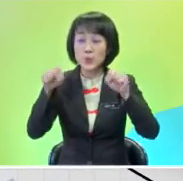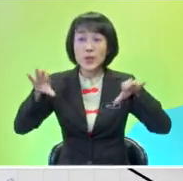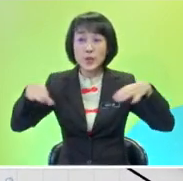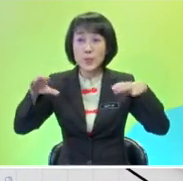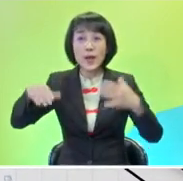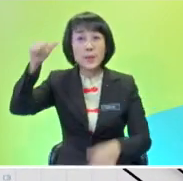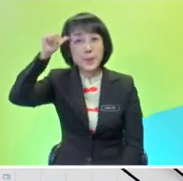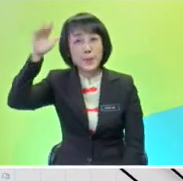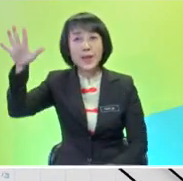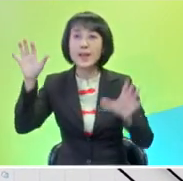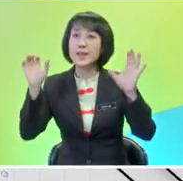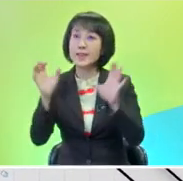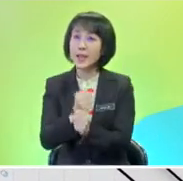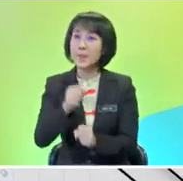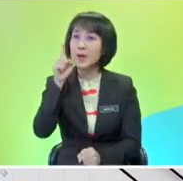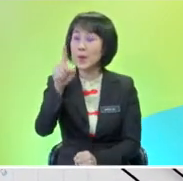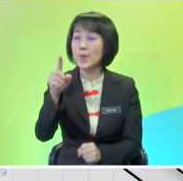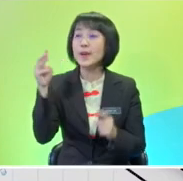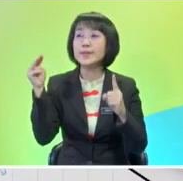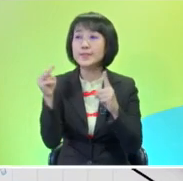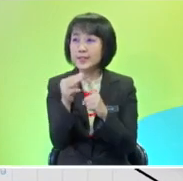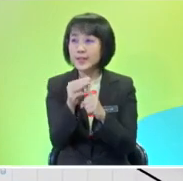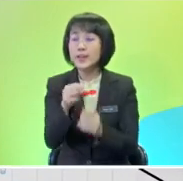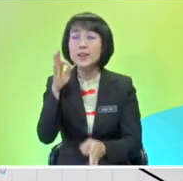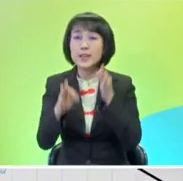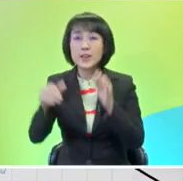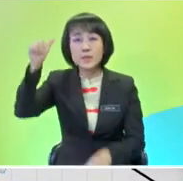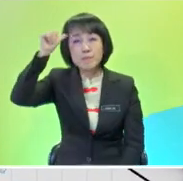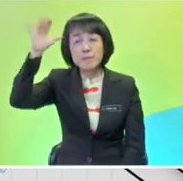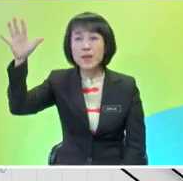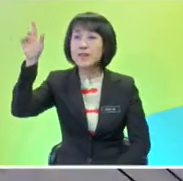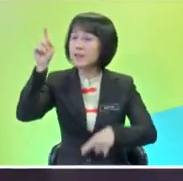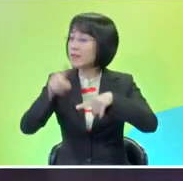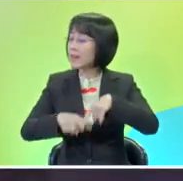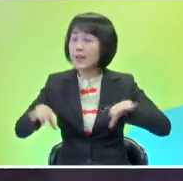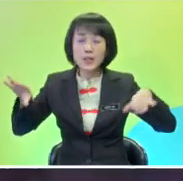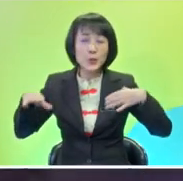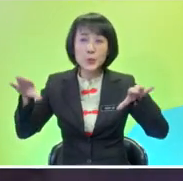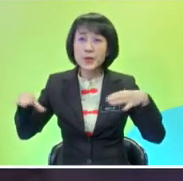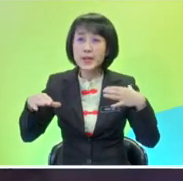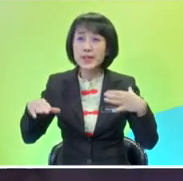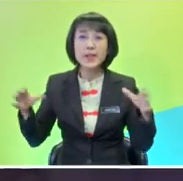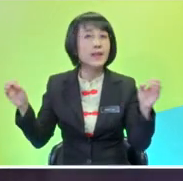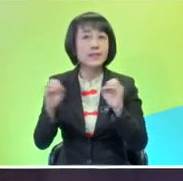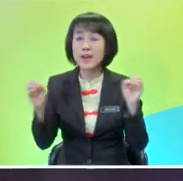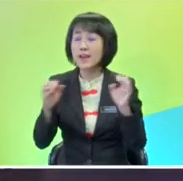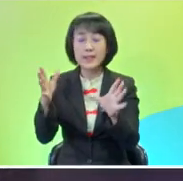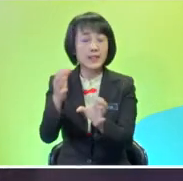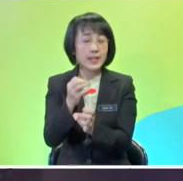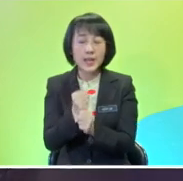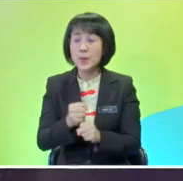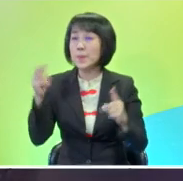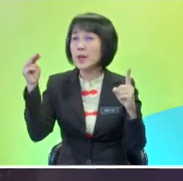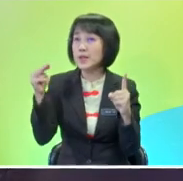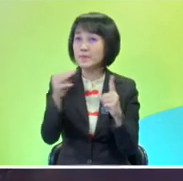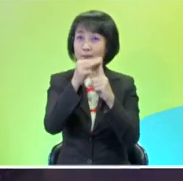you can't do it, Team Man doesn't get any points. Okay, is everyone ready to play the game? Give me a thumbs up